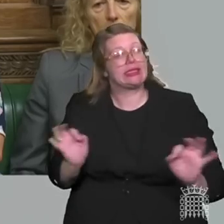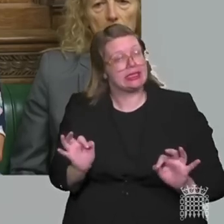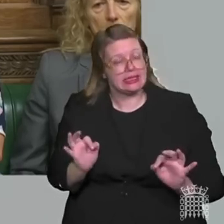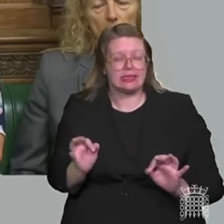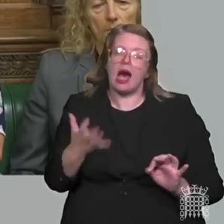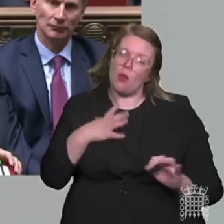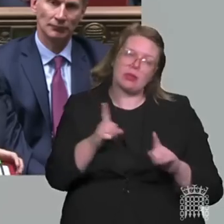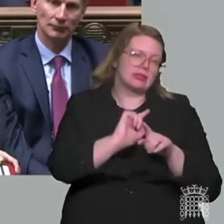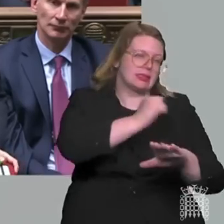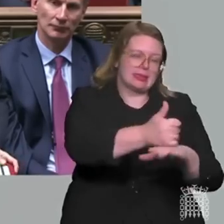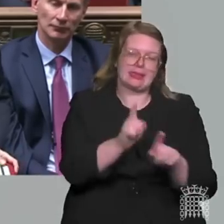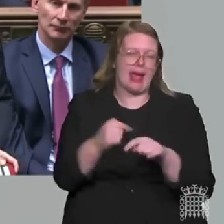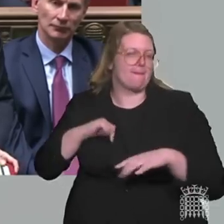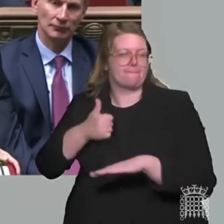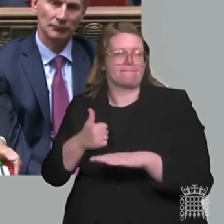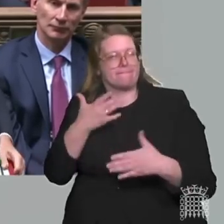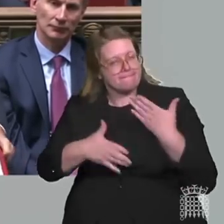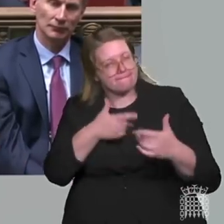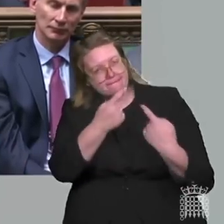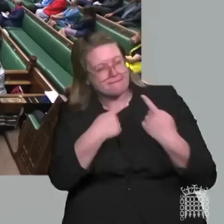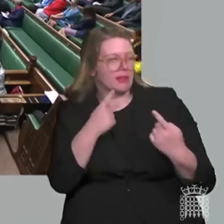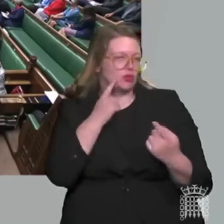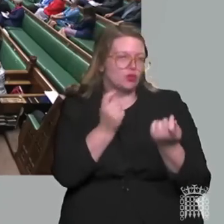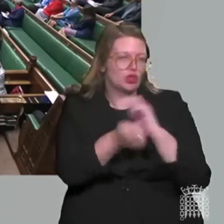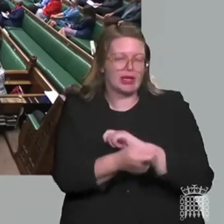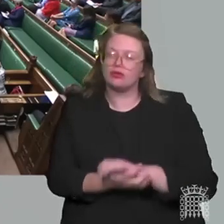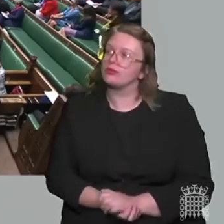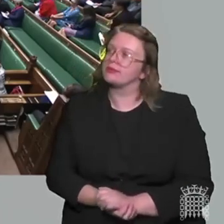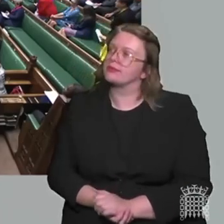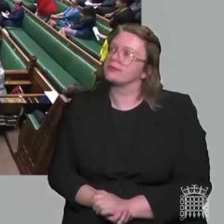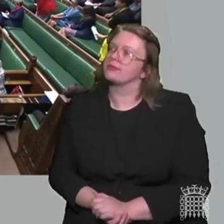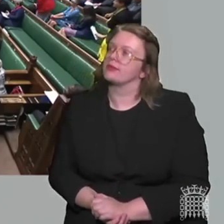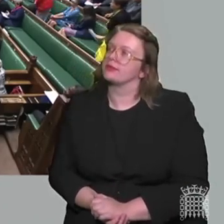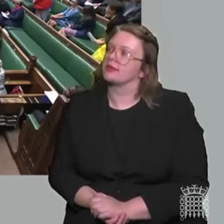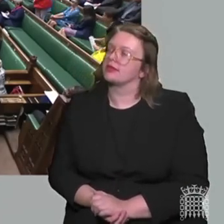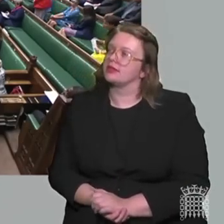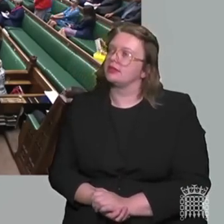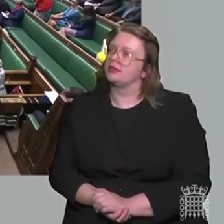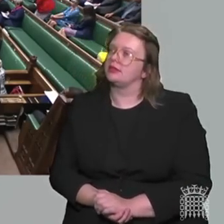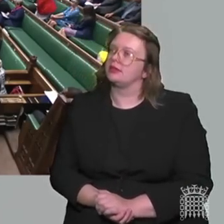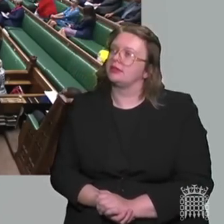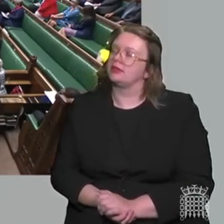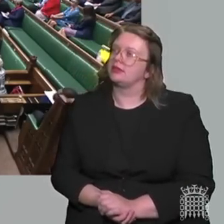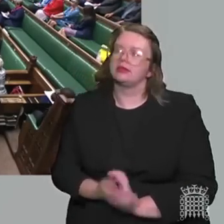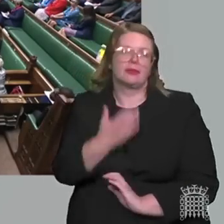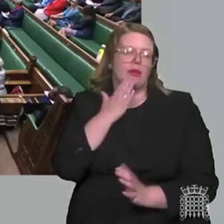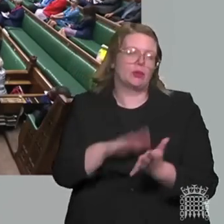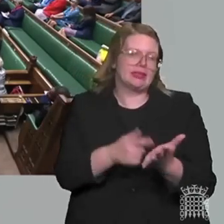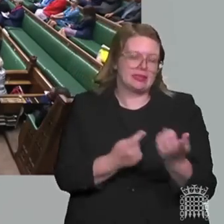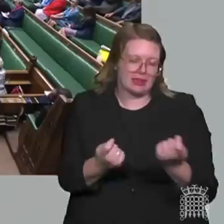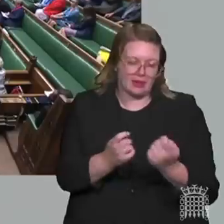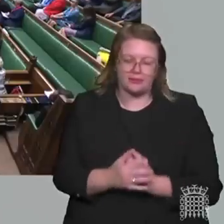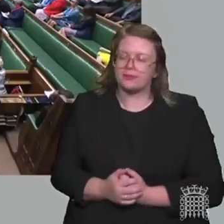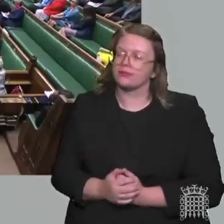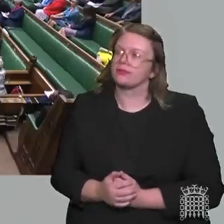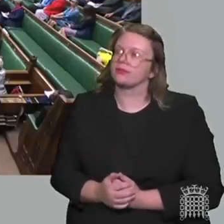as much as she does, and I'll continue to work hard to bring that about. Philip Davis. Mr. Speaker. One of the socialist